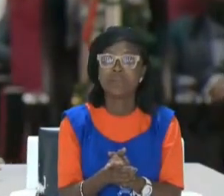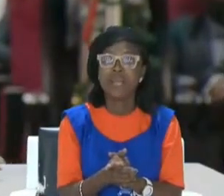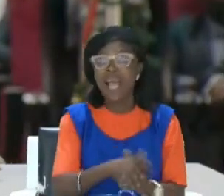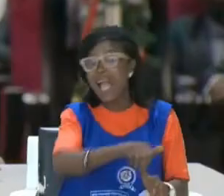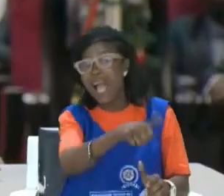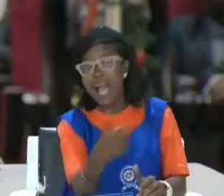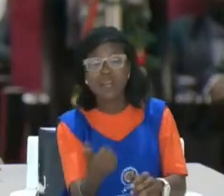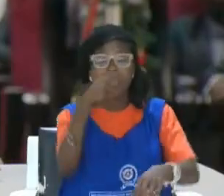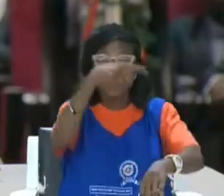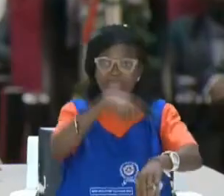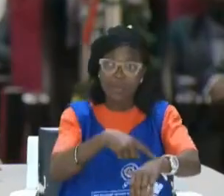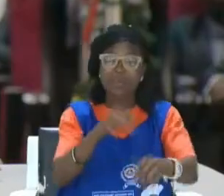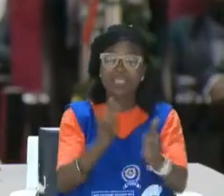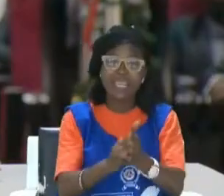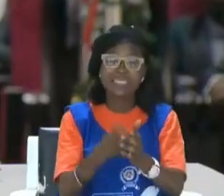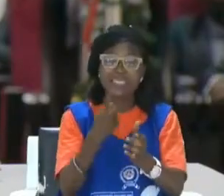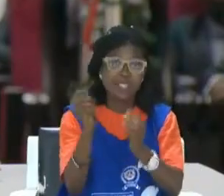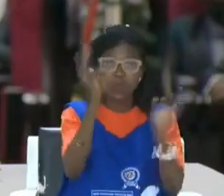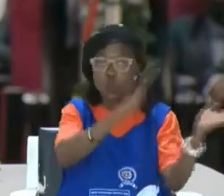Another time that the wind blew,